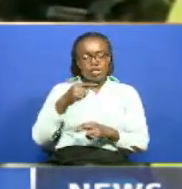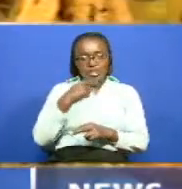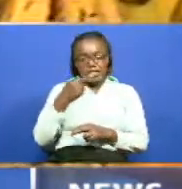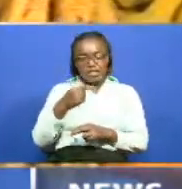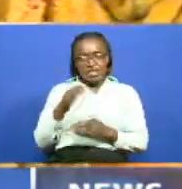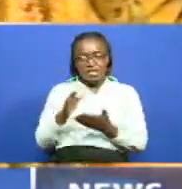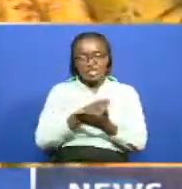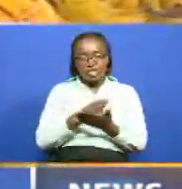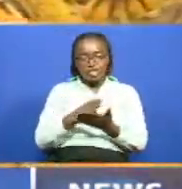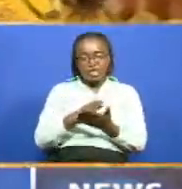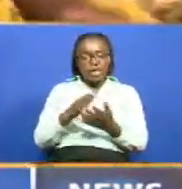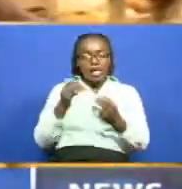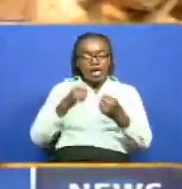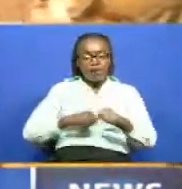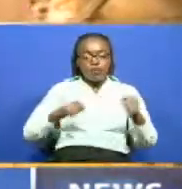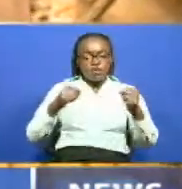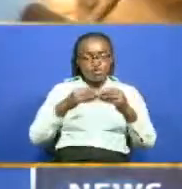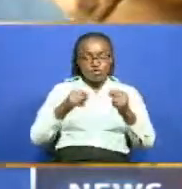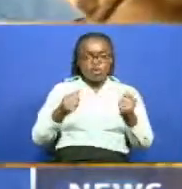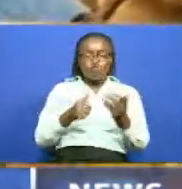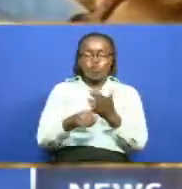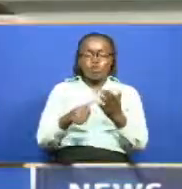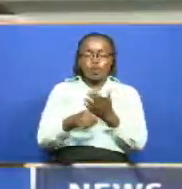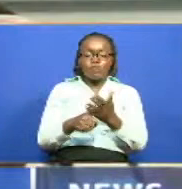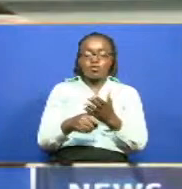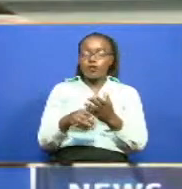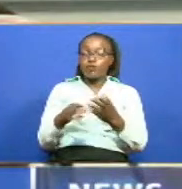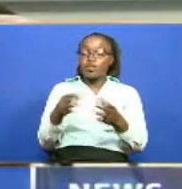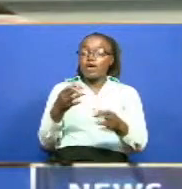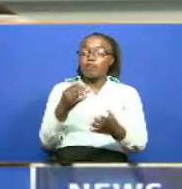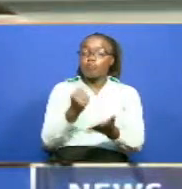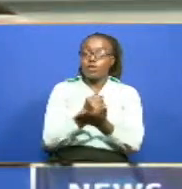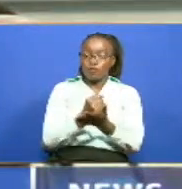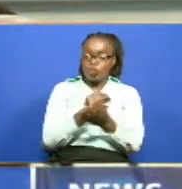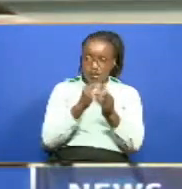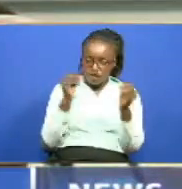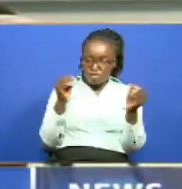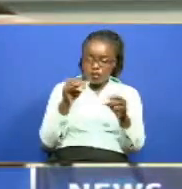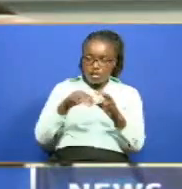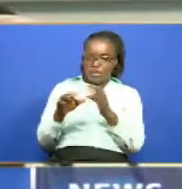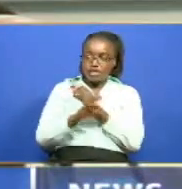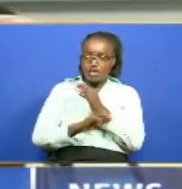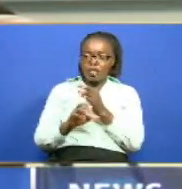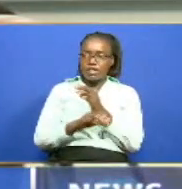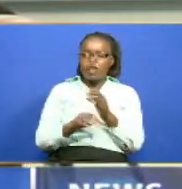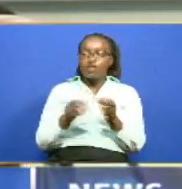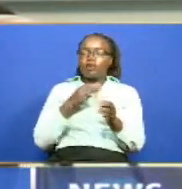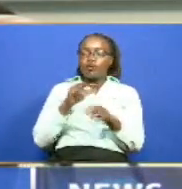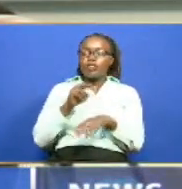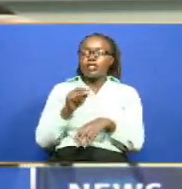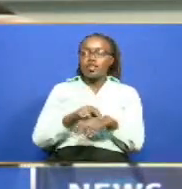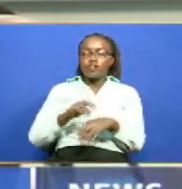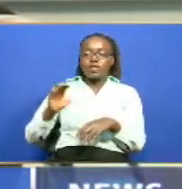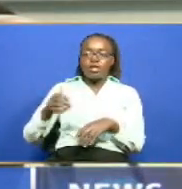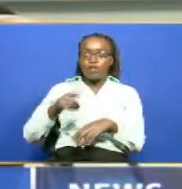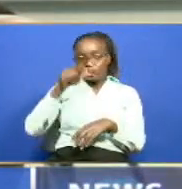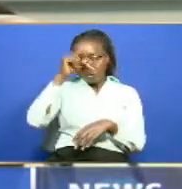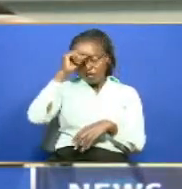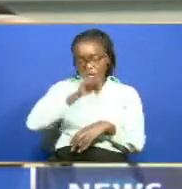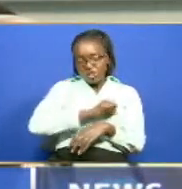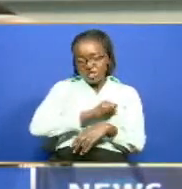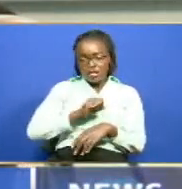has potential to address unemployment in the country. We call upon the national and county governments,